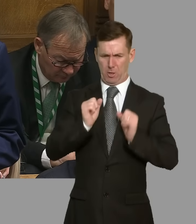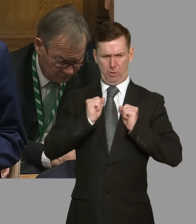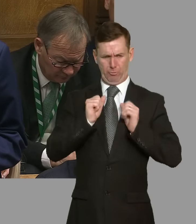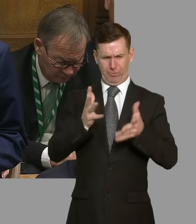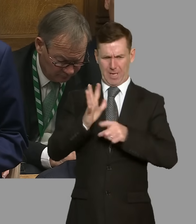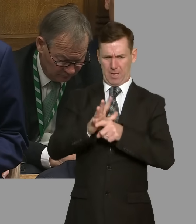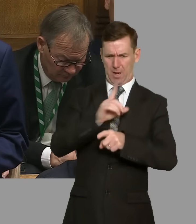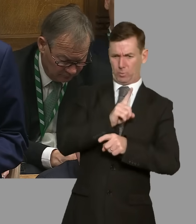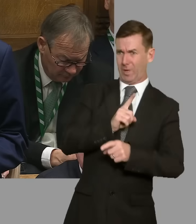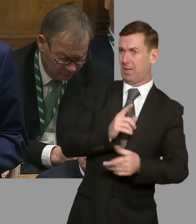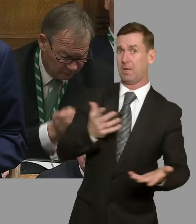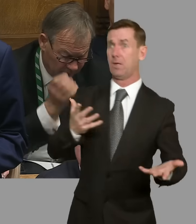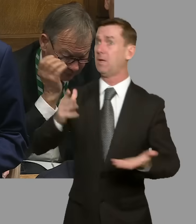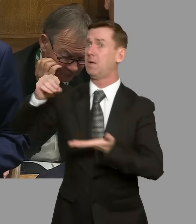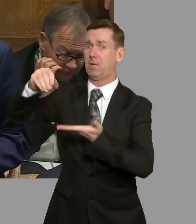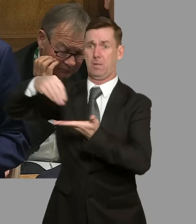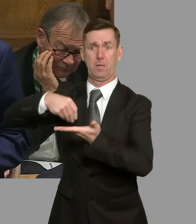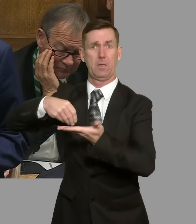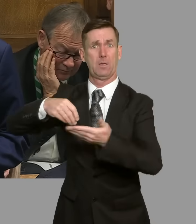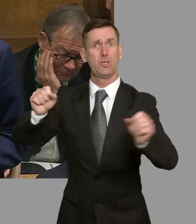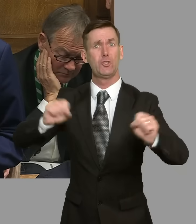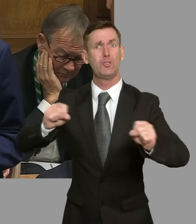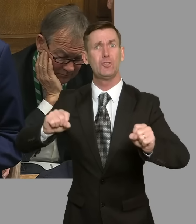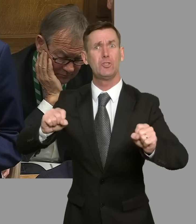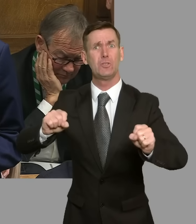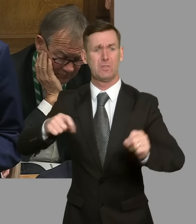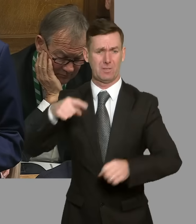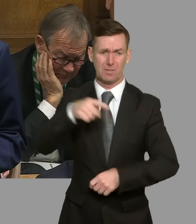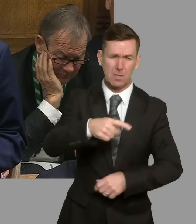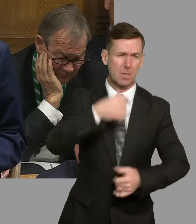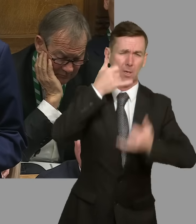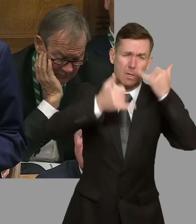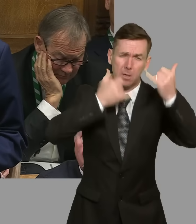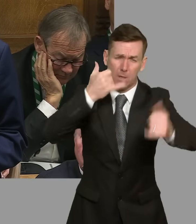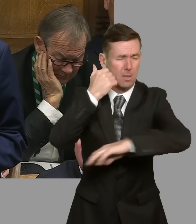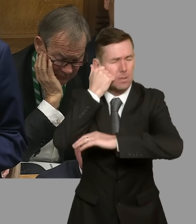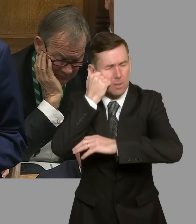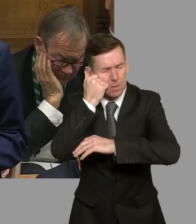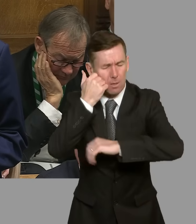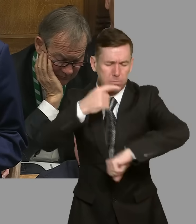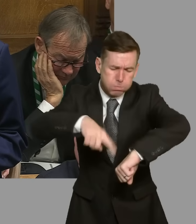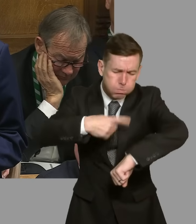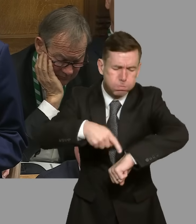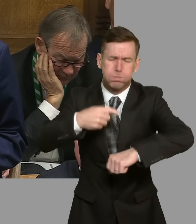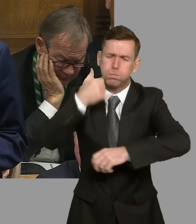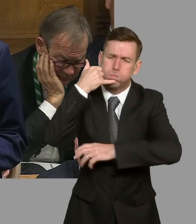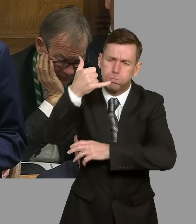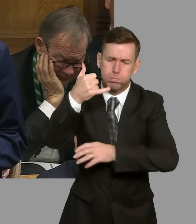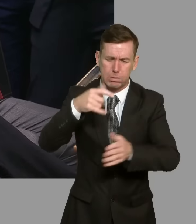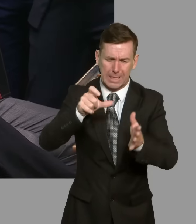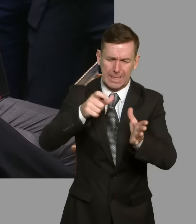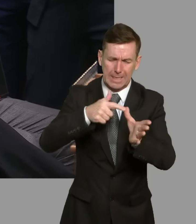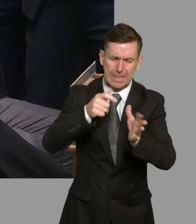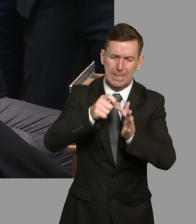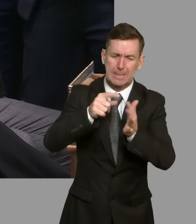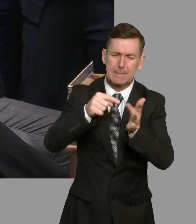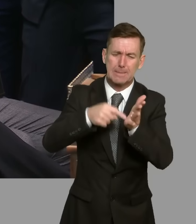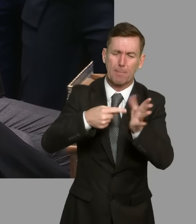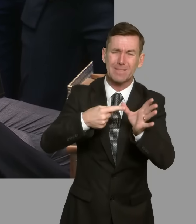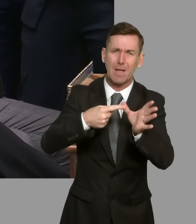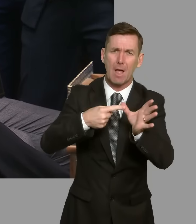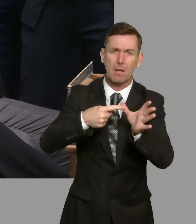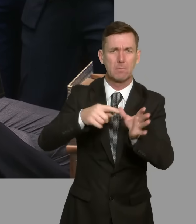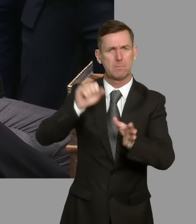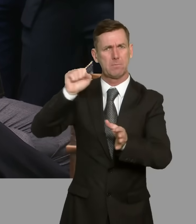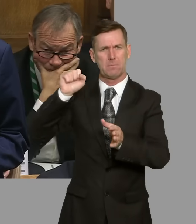hours trying to contact Capita. HMRC has claimed that all outstanding documentation has been supplied to Capita